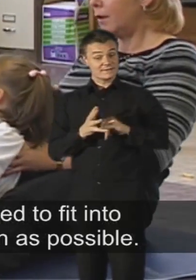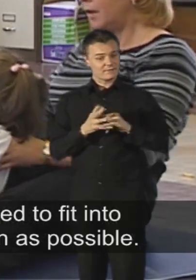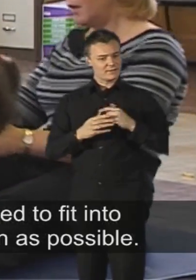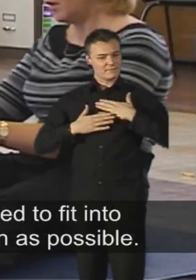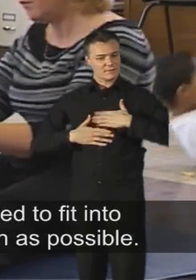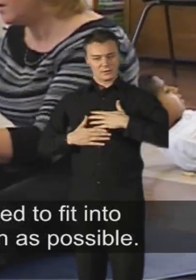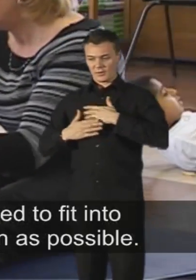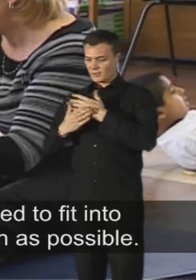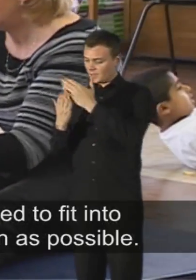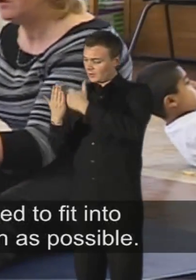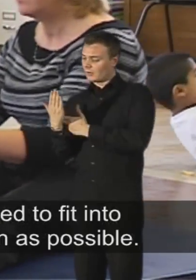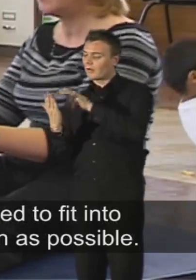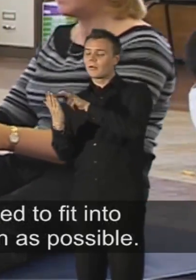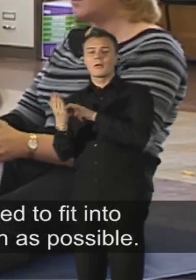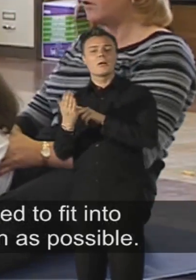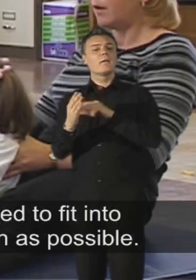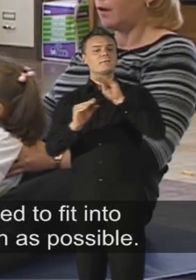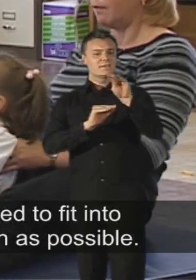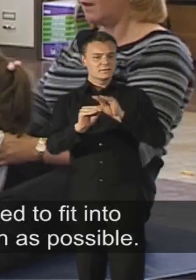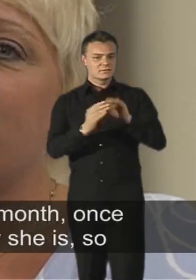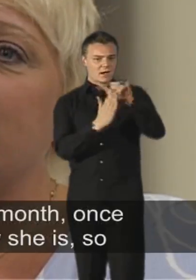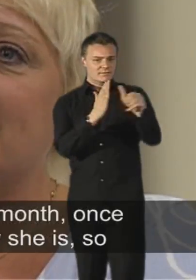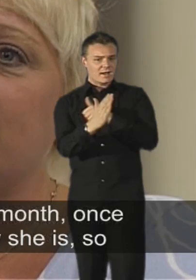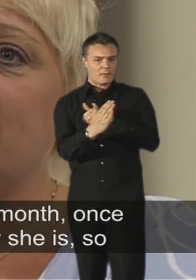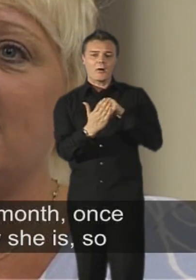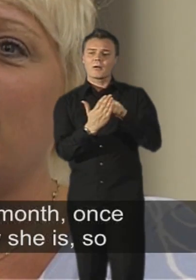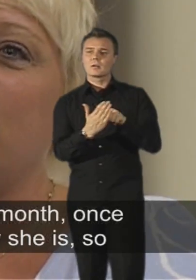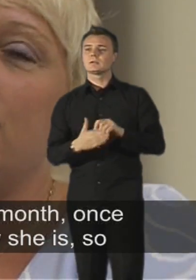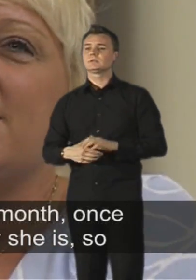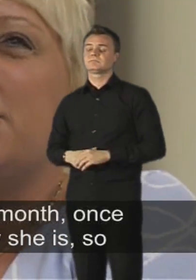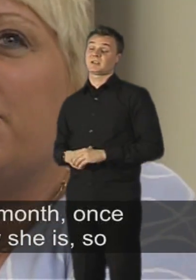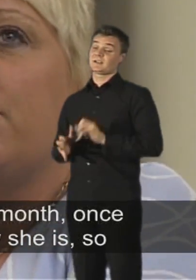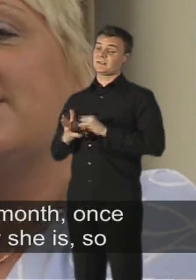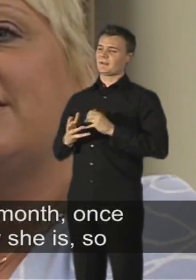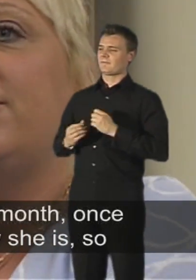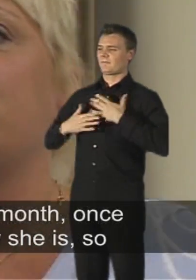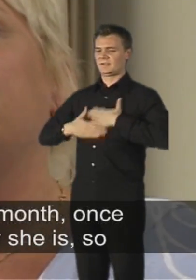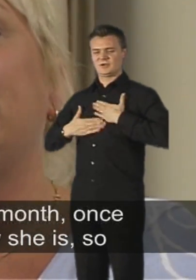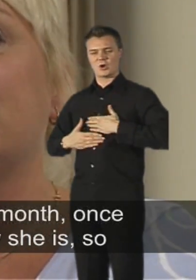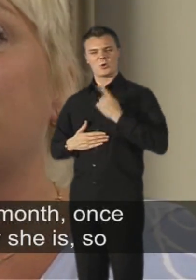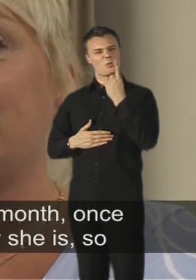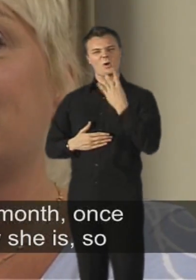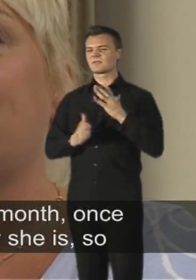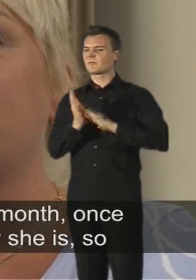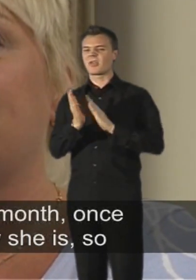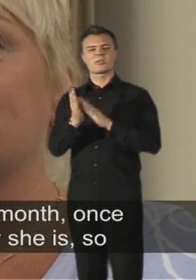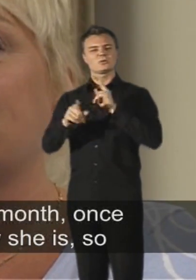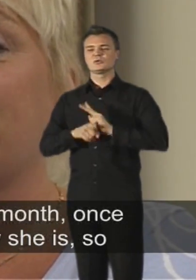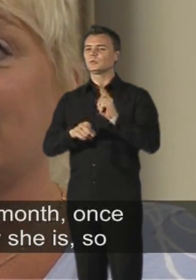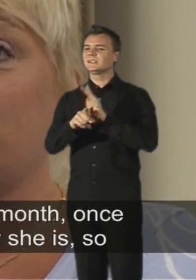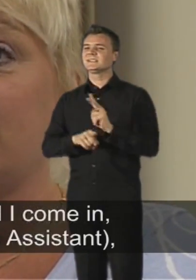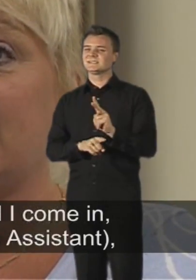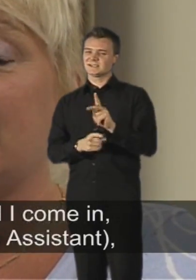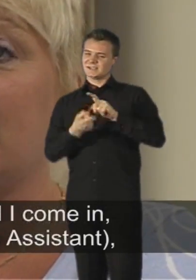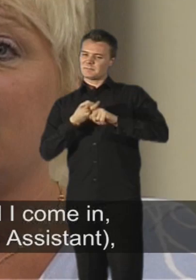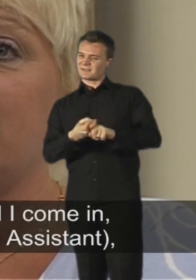with as little disruption as possible. Stephanie receives physio once a month, once every 2 weeks, according to how she is, so